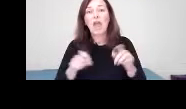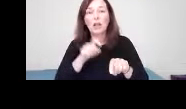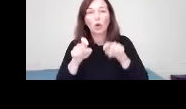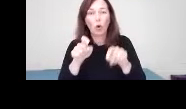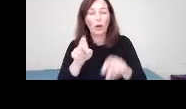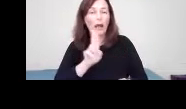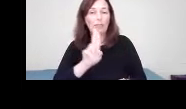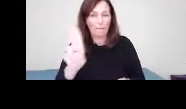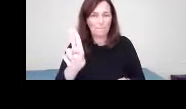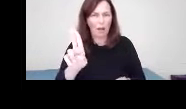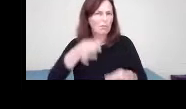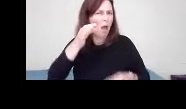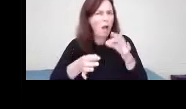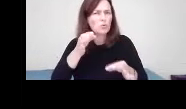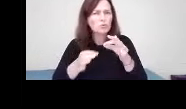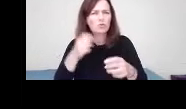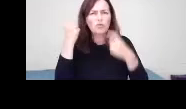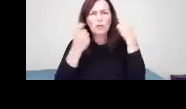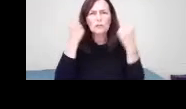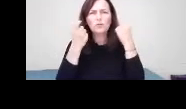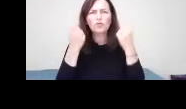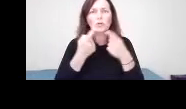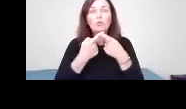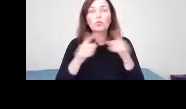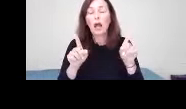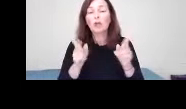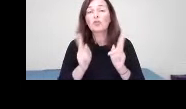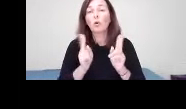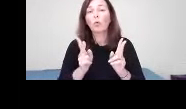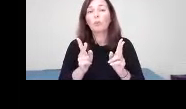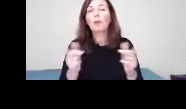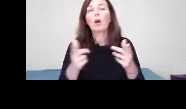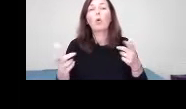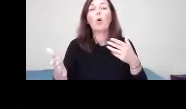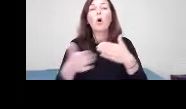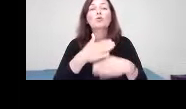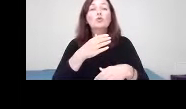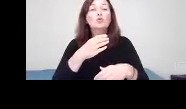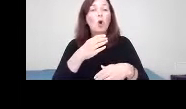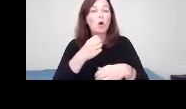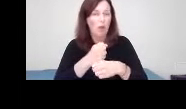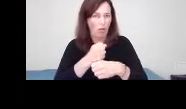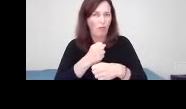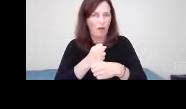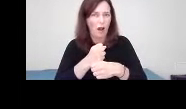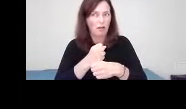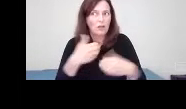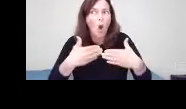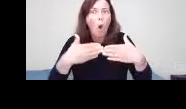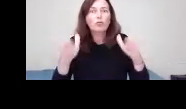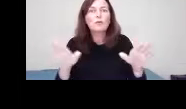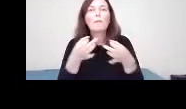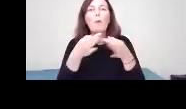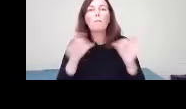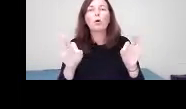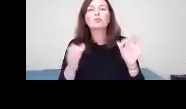work together so that we are really opening the space for all the actors to take their responsibilities and really thinking